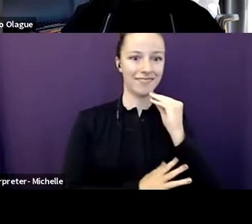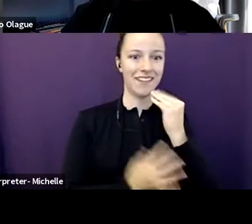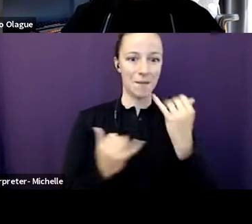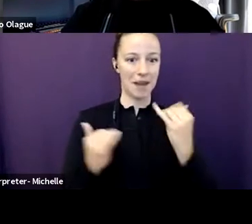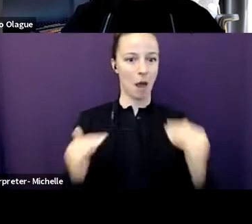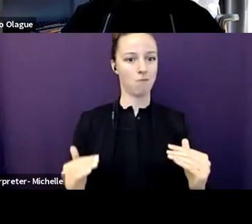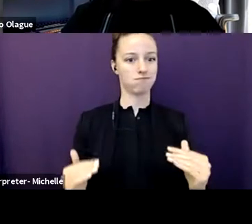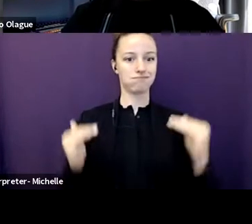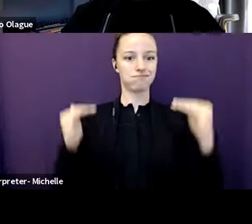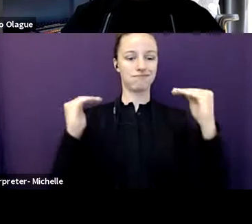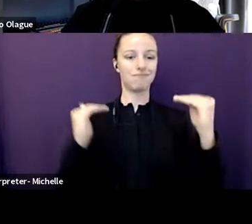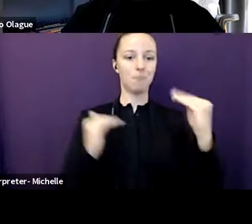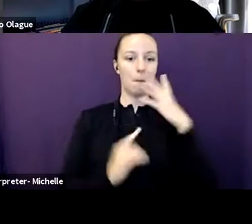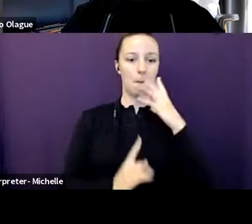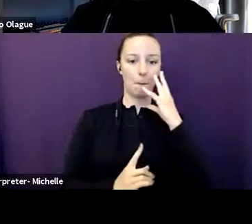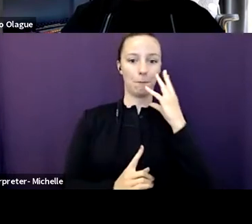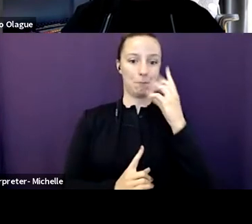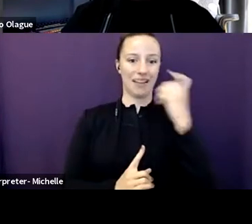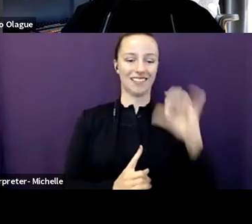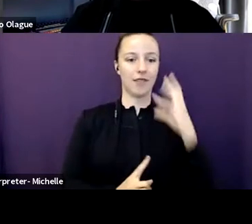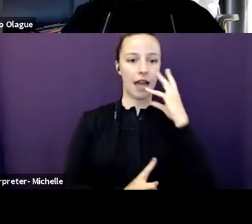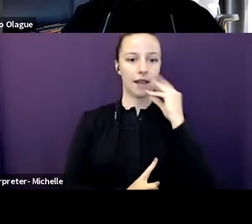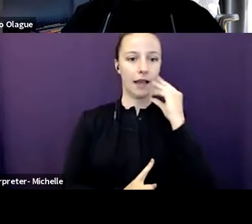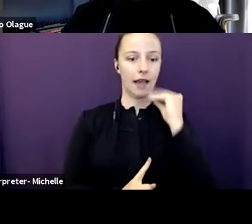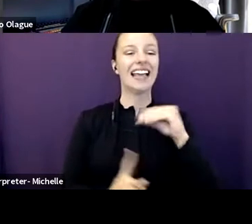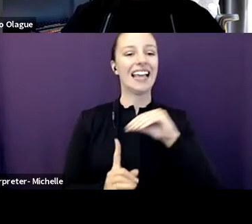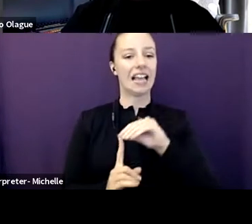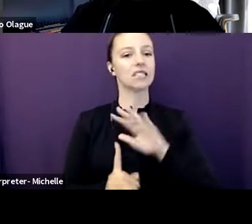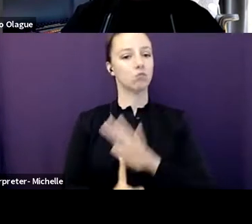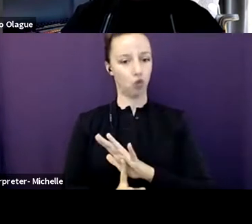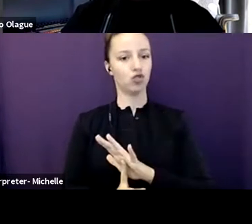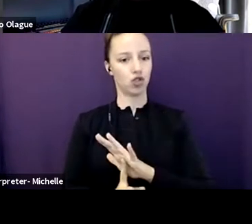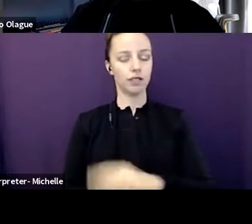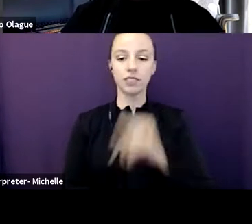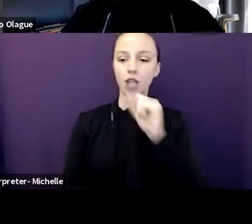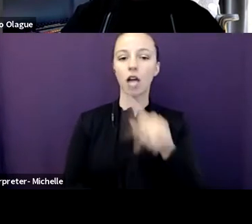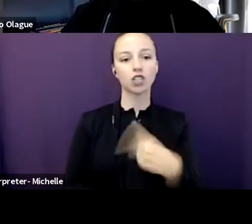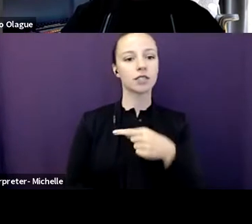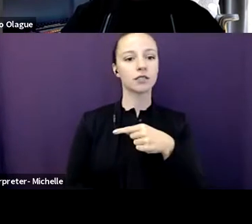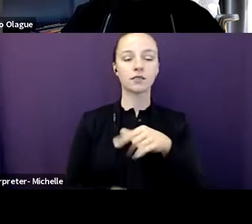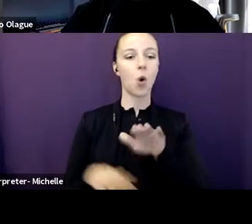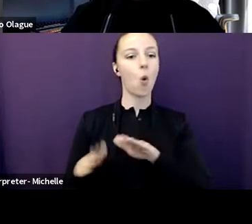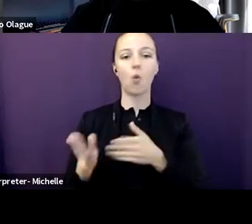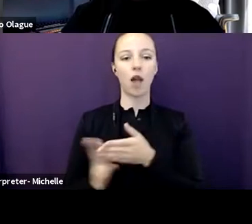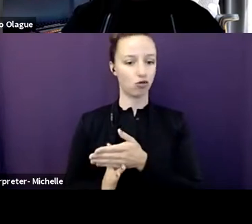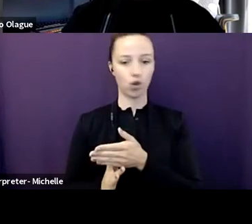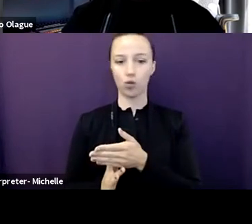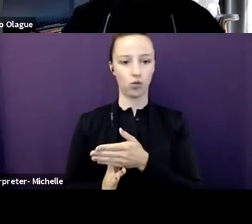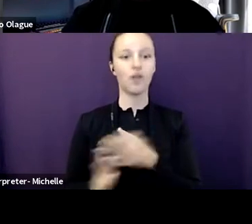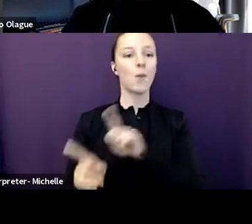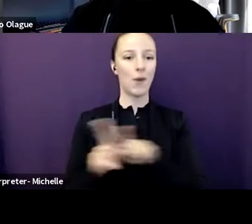is because the exposure that he got, right? And the exposure of, again, not just walking through this space, but, you know, being able to connect with